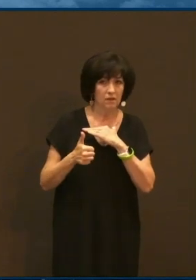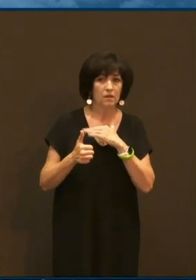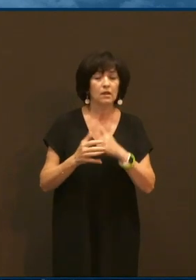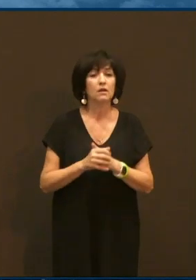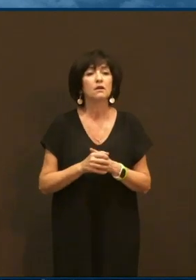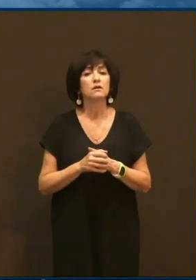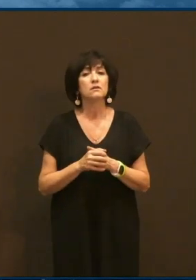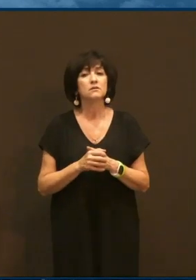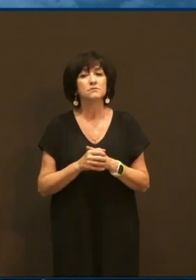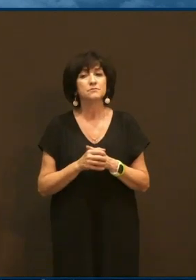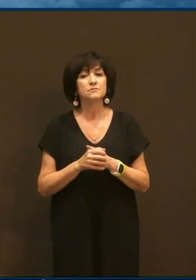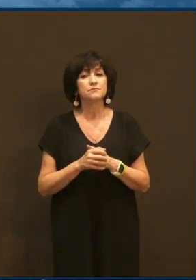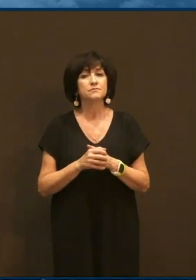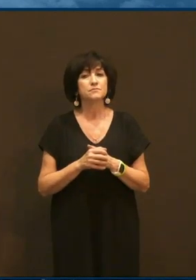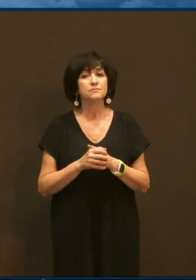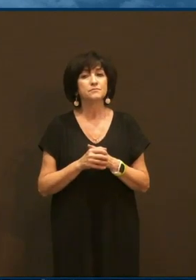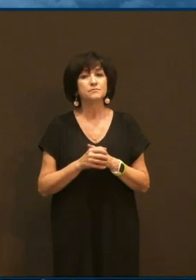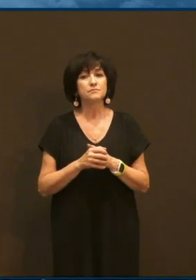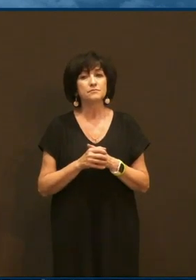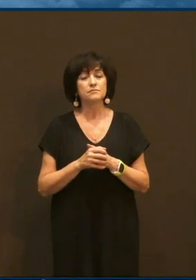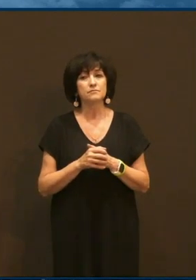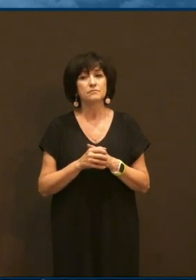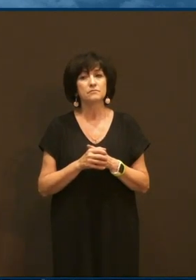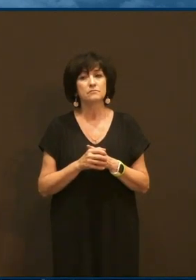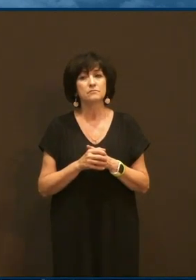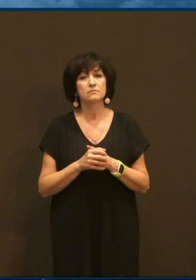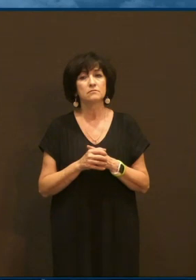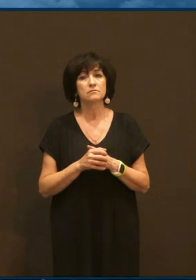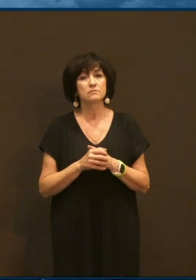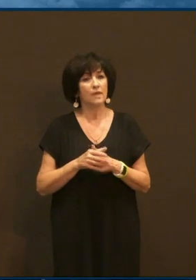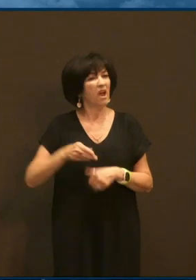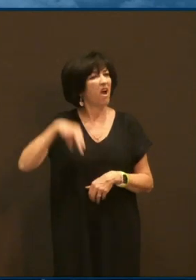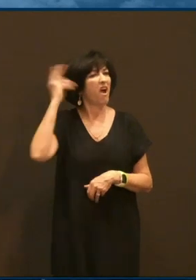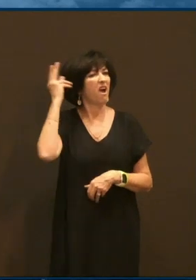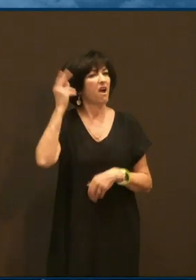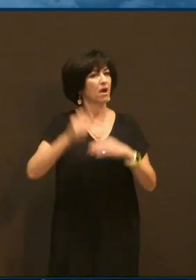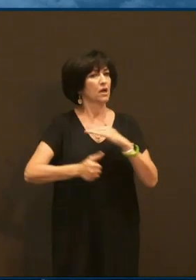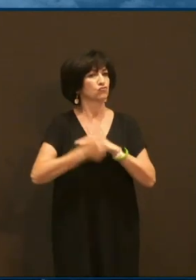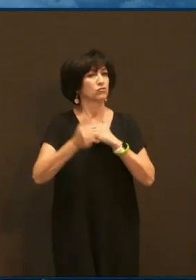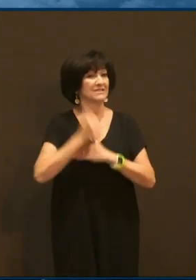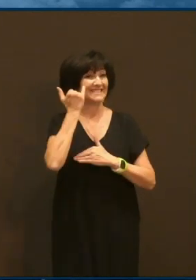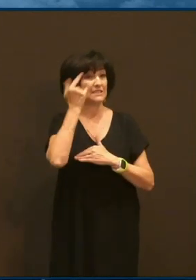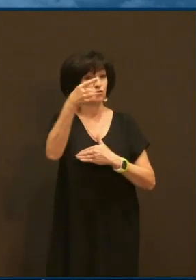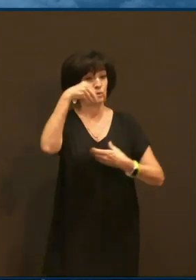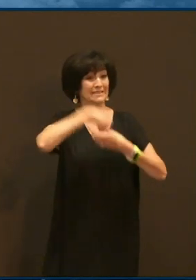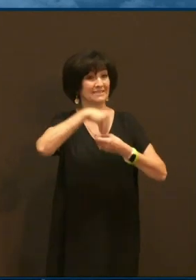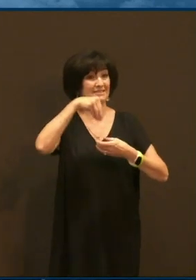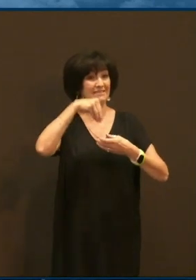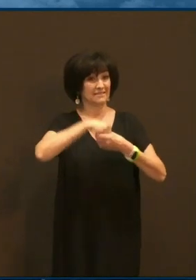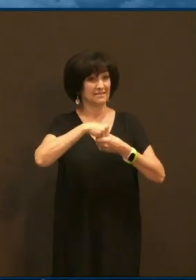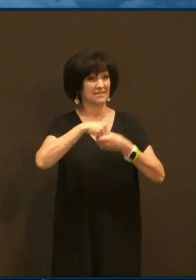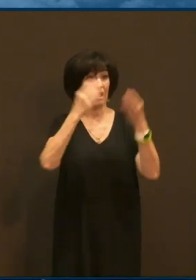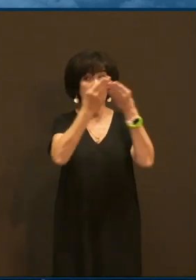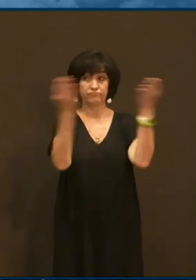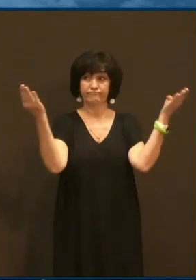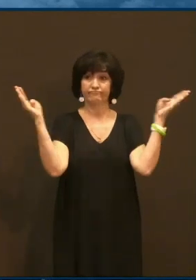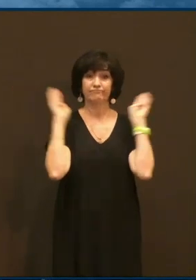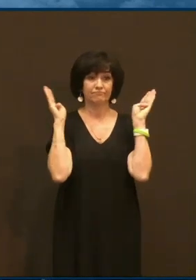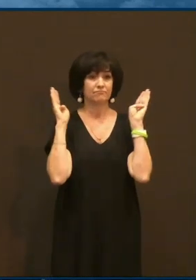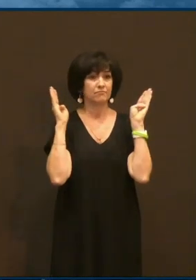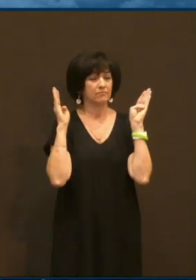to learn about this virus, there is a much higher risk of being indoors as opposed to